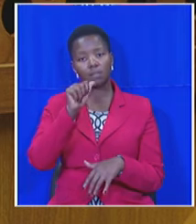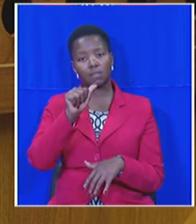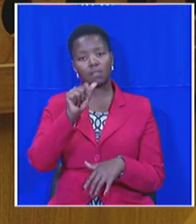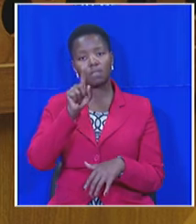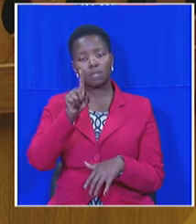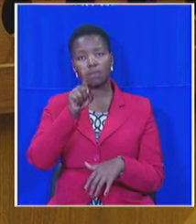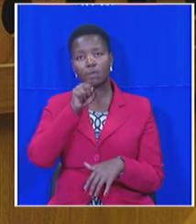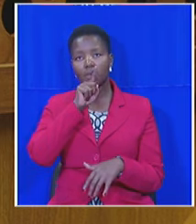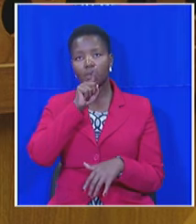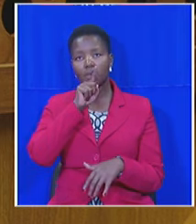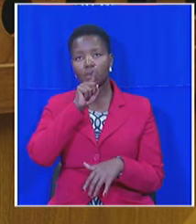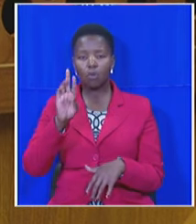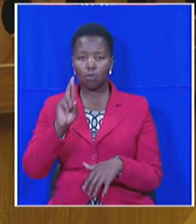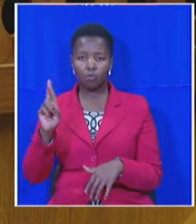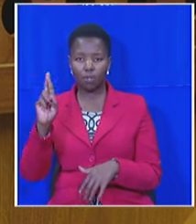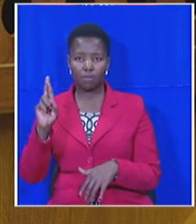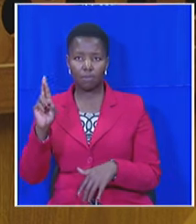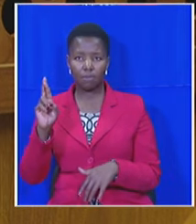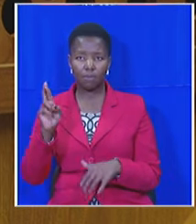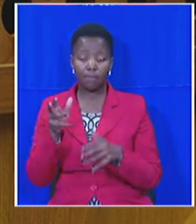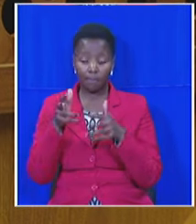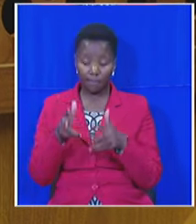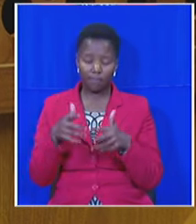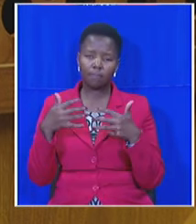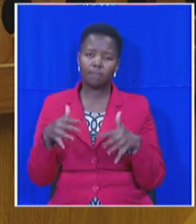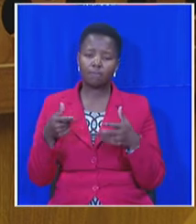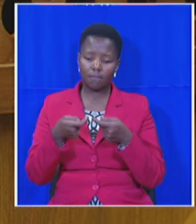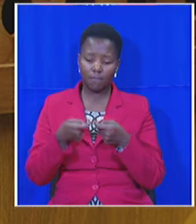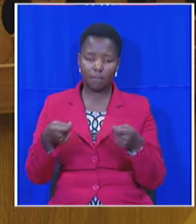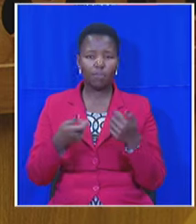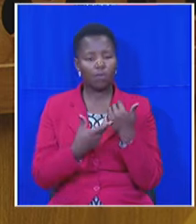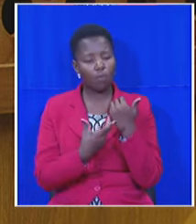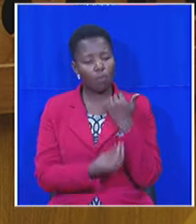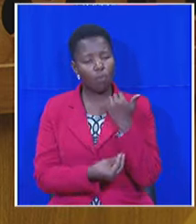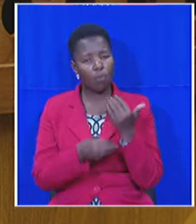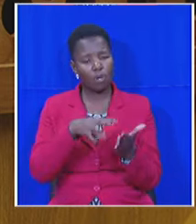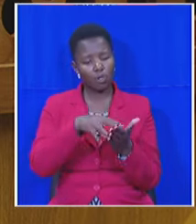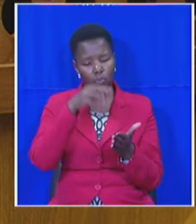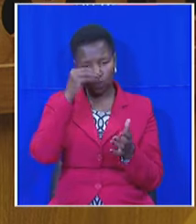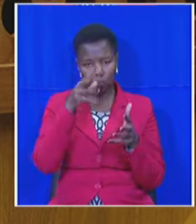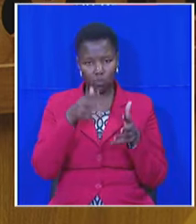billion rands. And that is going to be used for poor students in